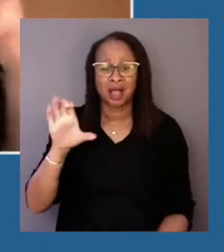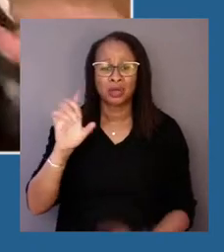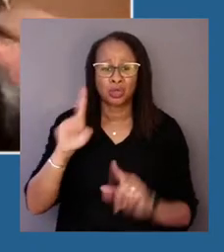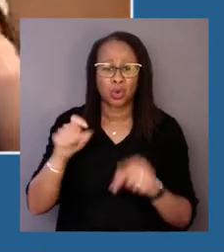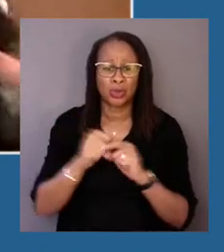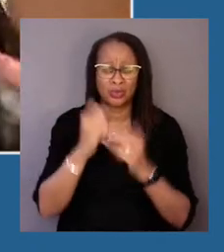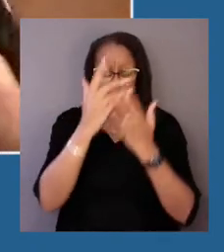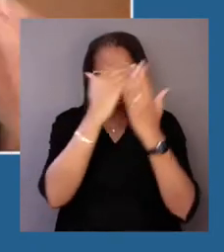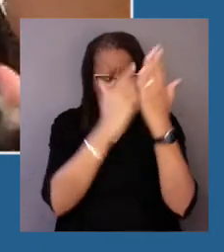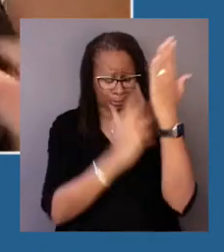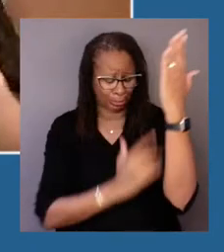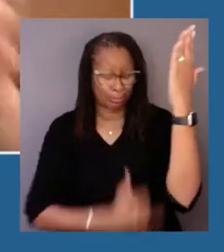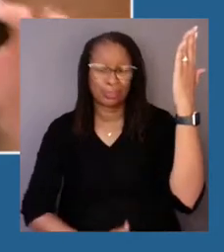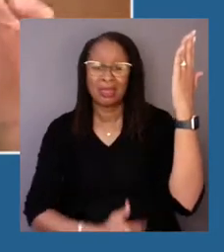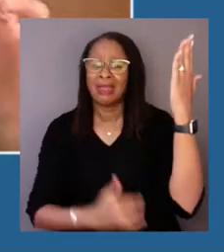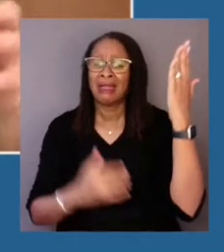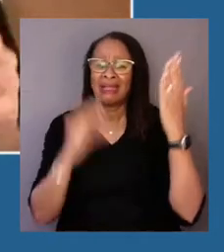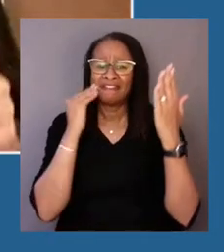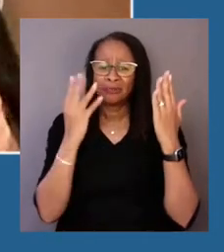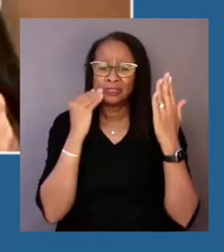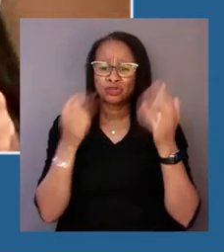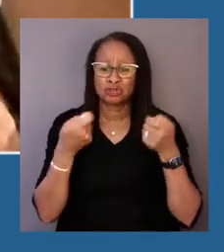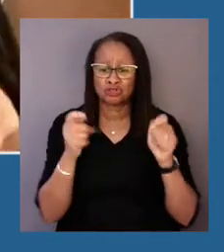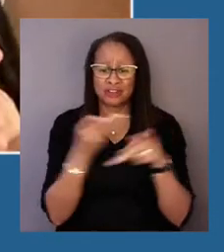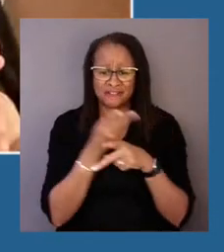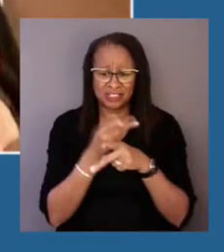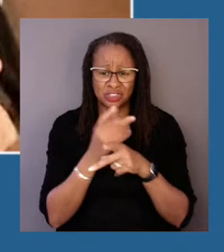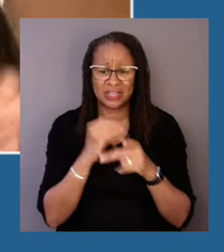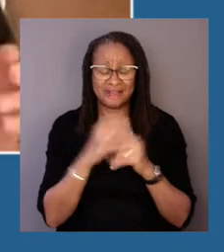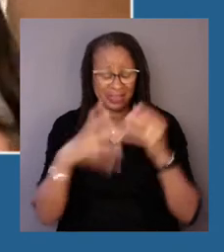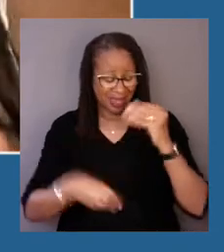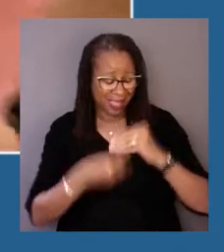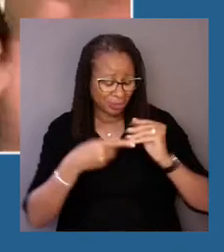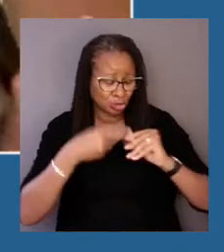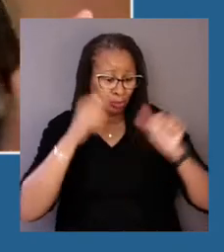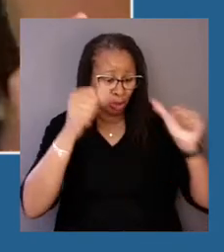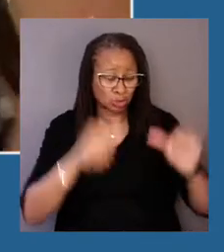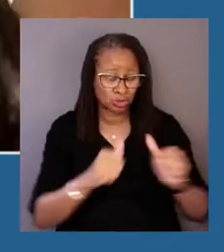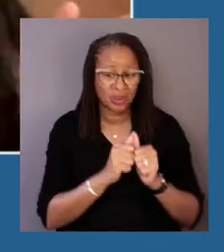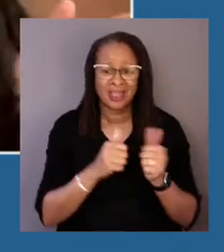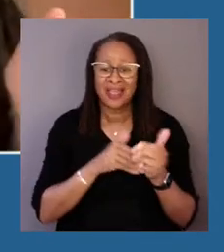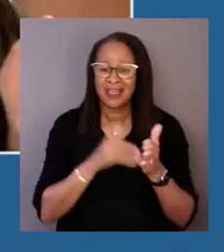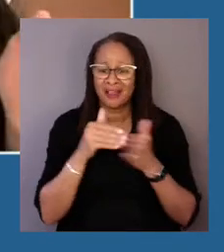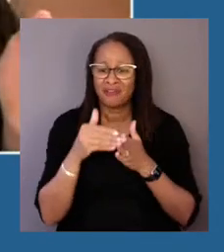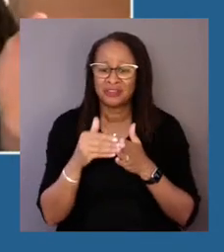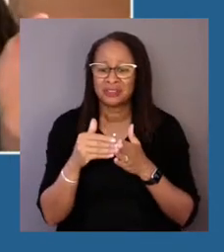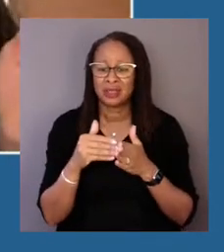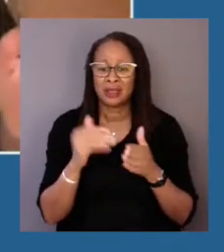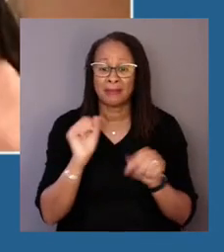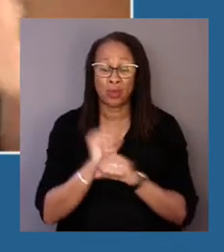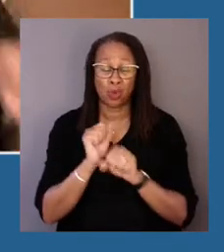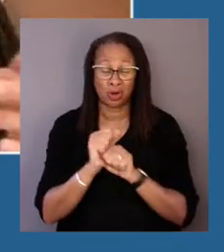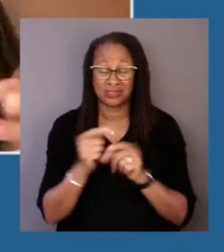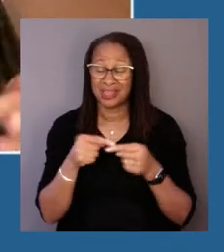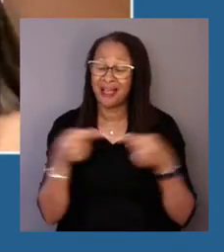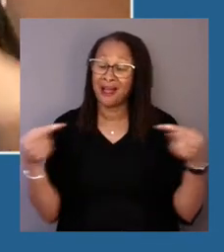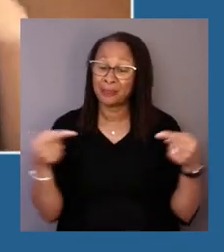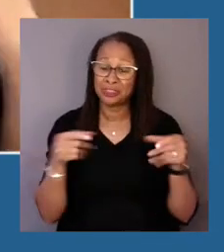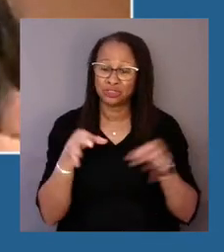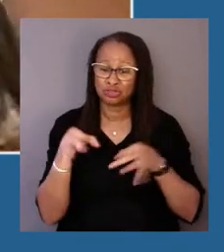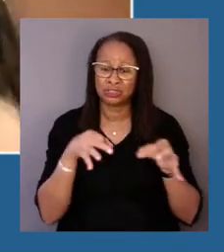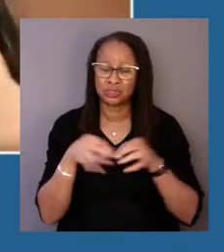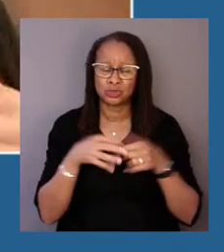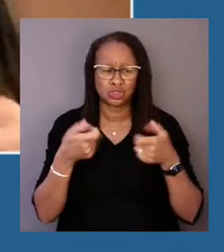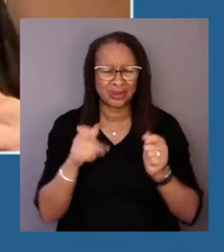that we were trying to figure out if that could land in the posters. And very often, actually, my work kind of goes the other way, actually, where I'm really scrambling to